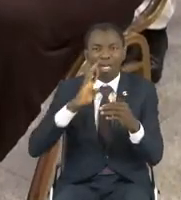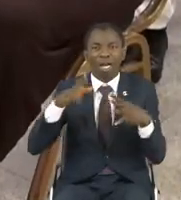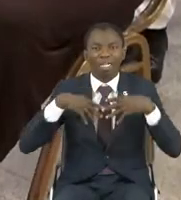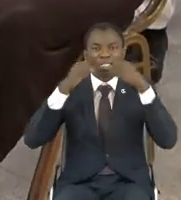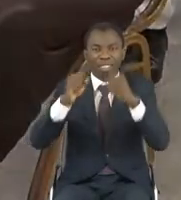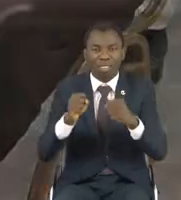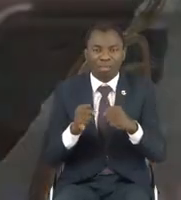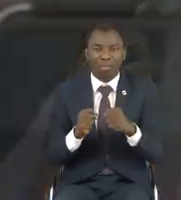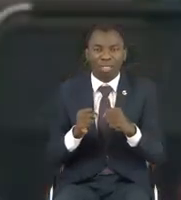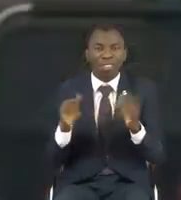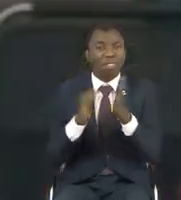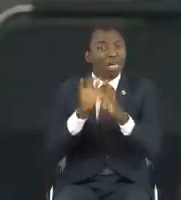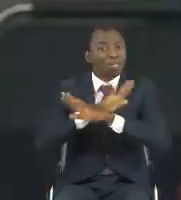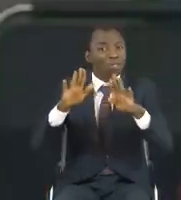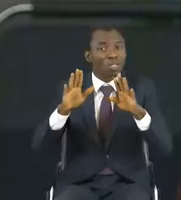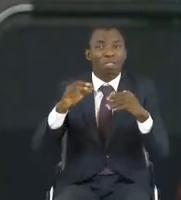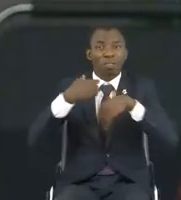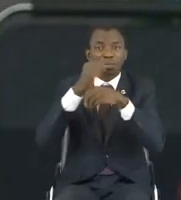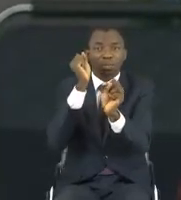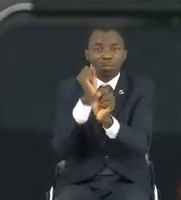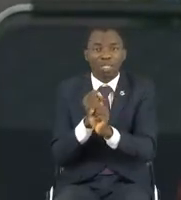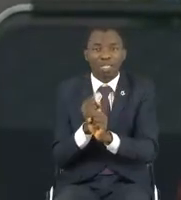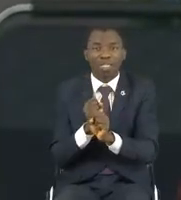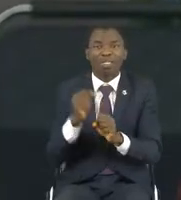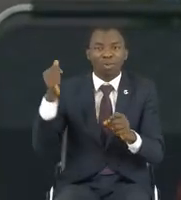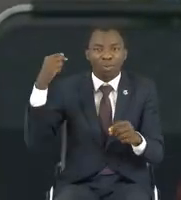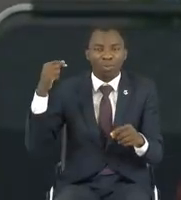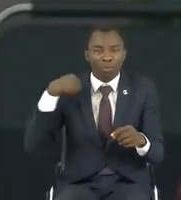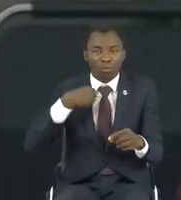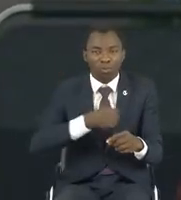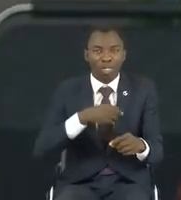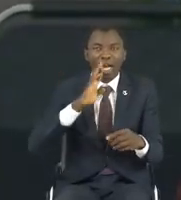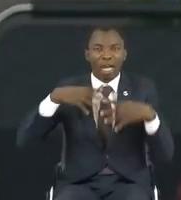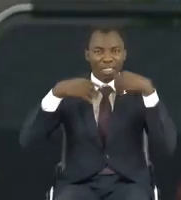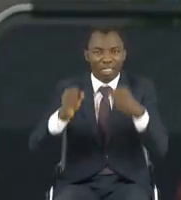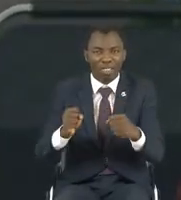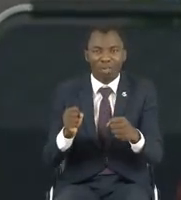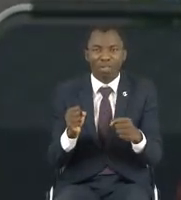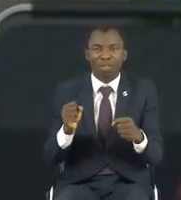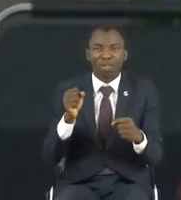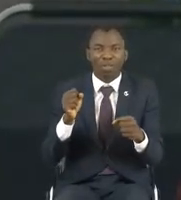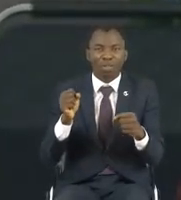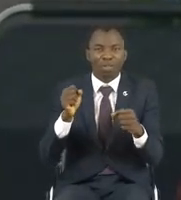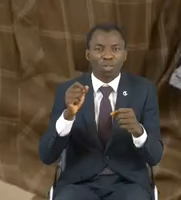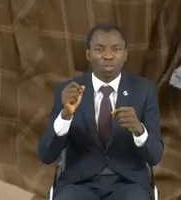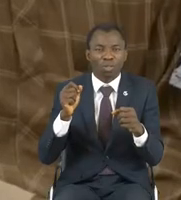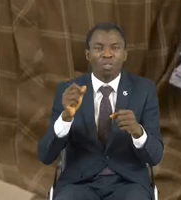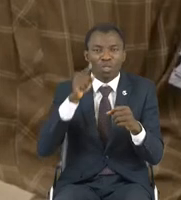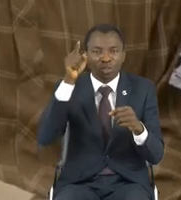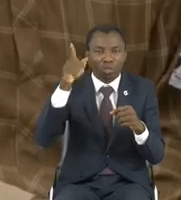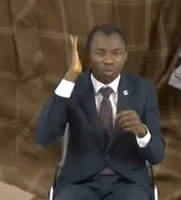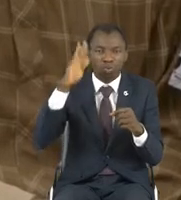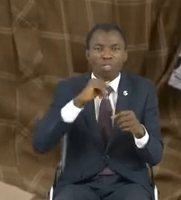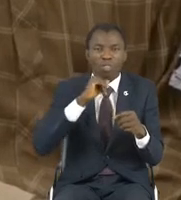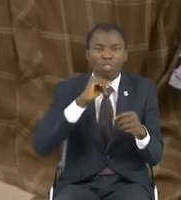doesn't mean the father only. You, your wife. You, your children. Amen.